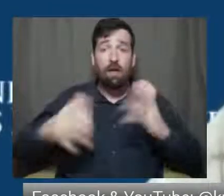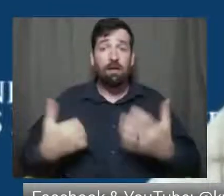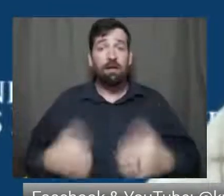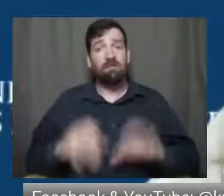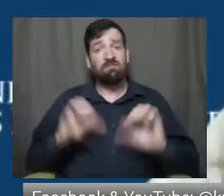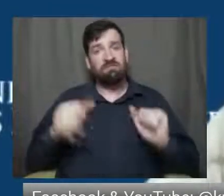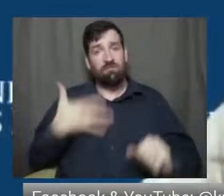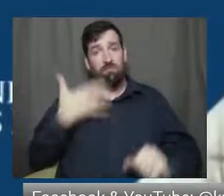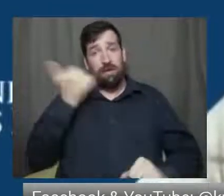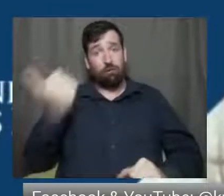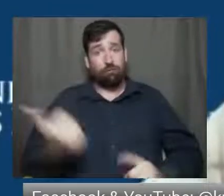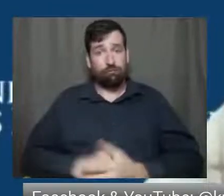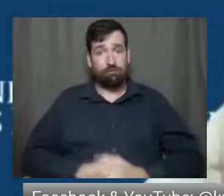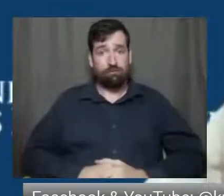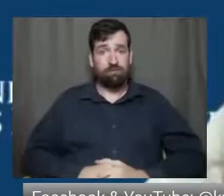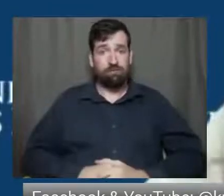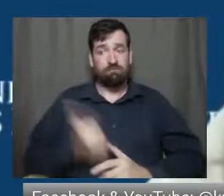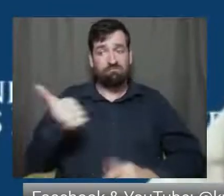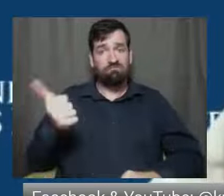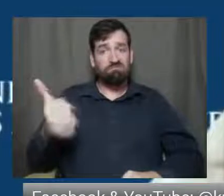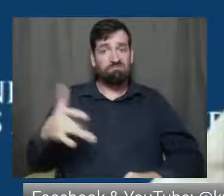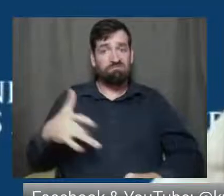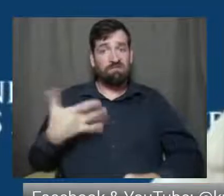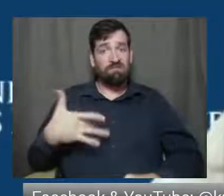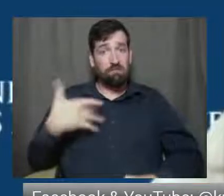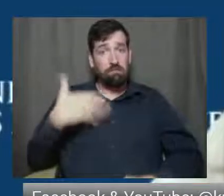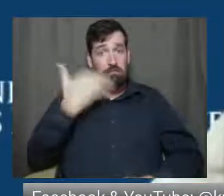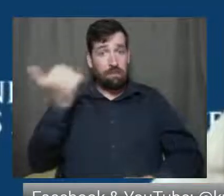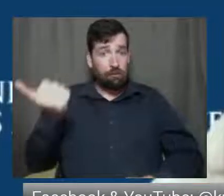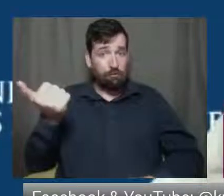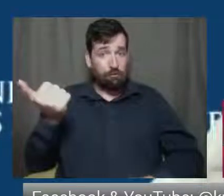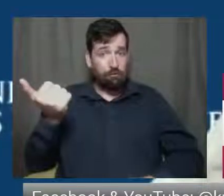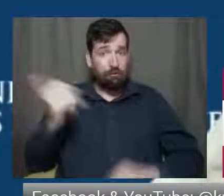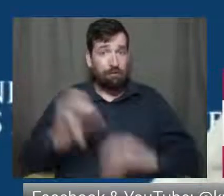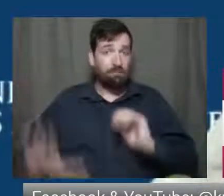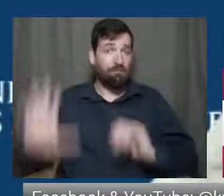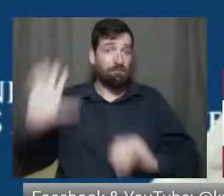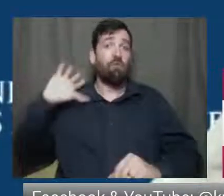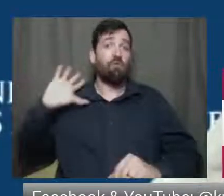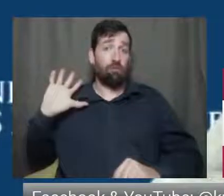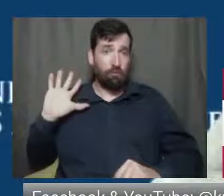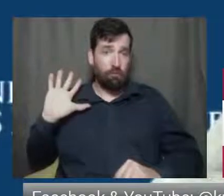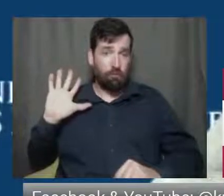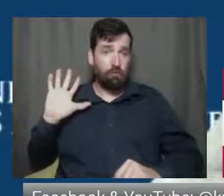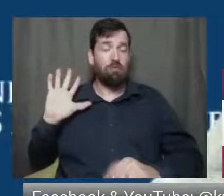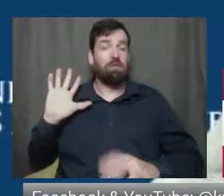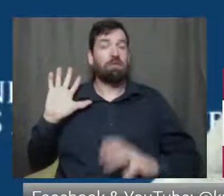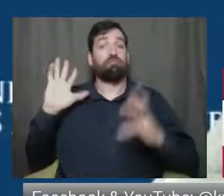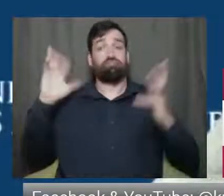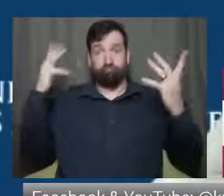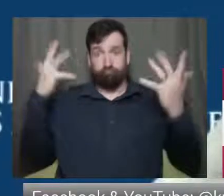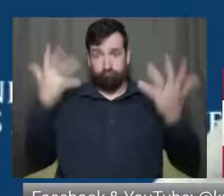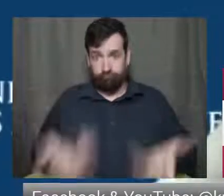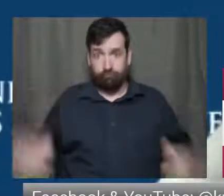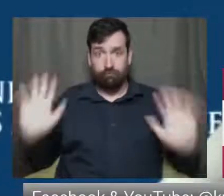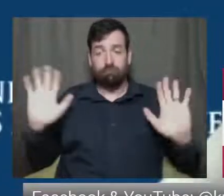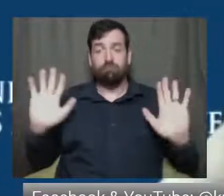better. And he feels a lot better than before after the whole process was